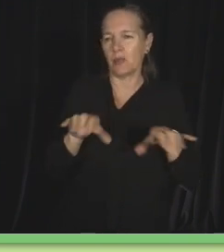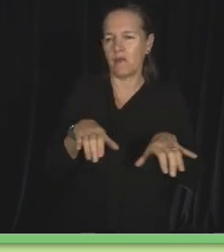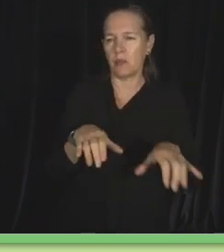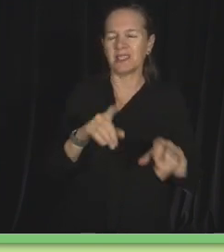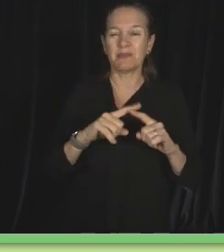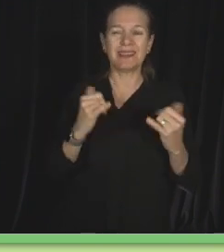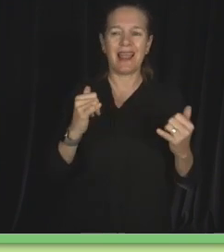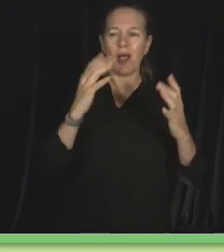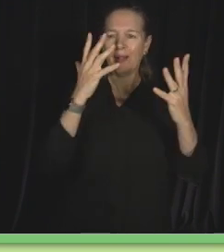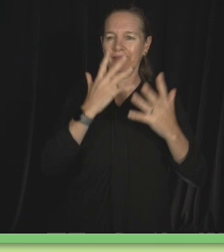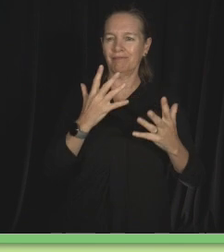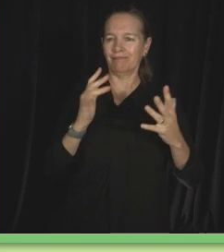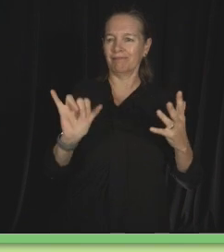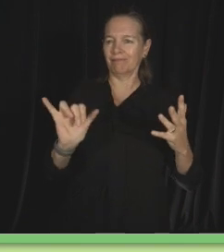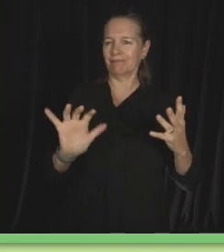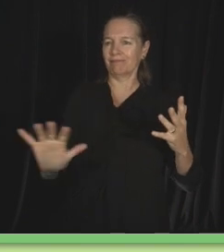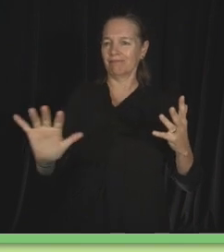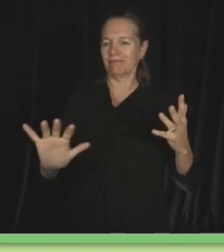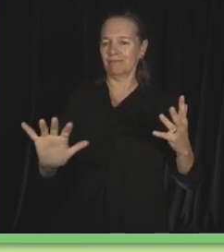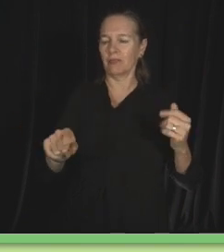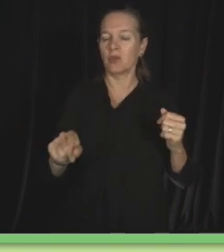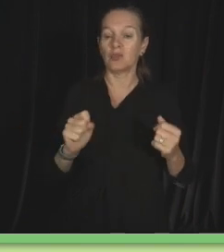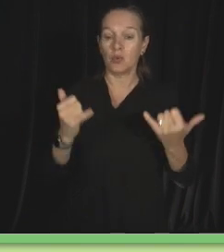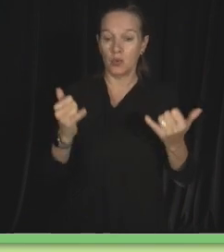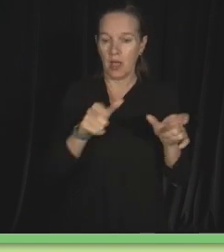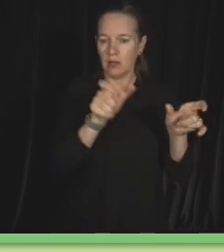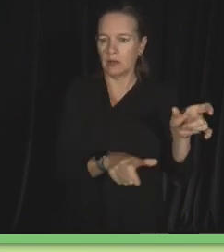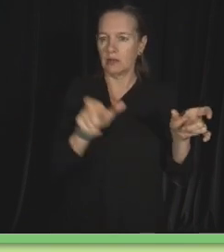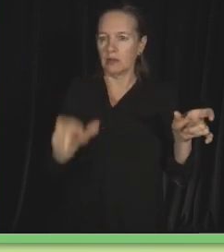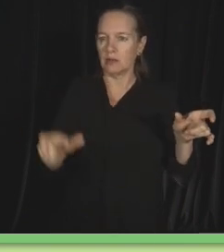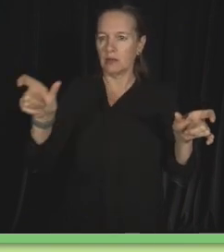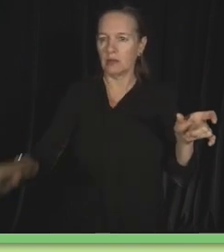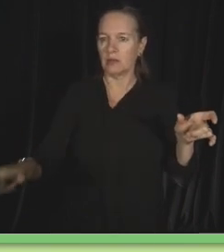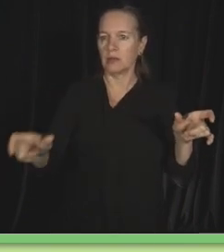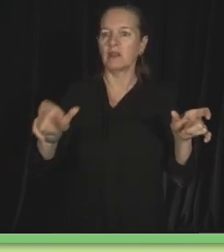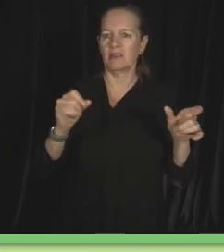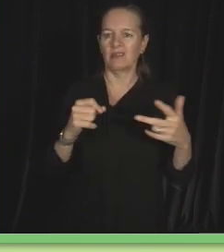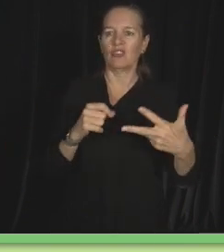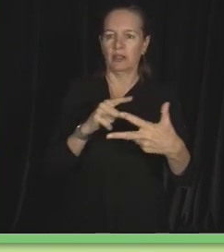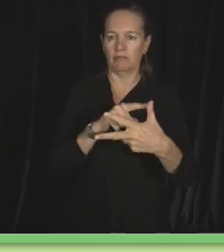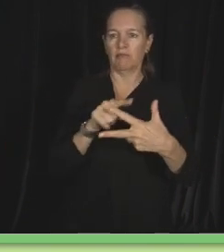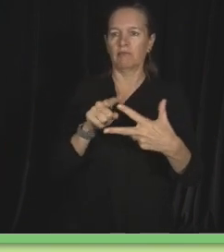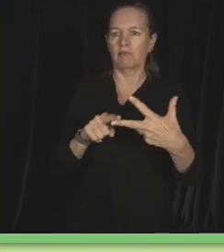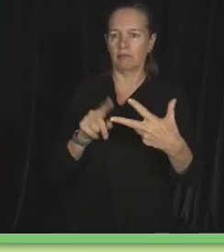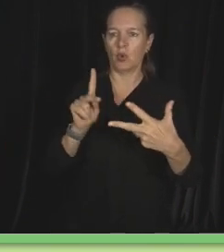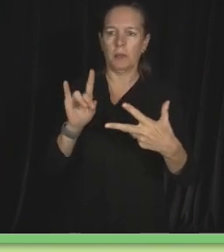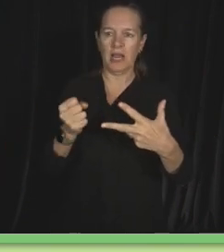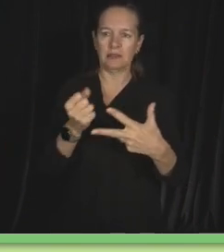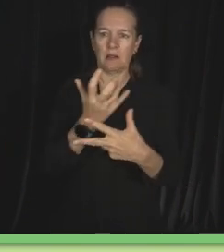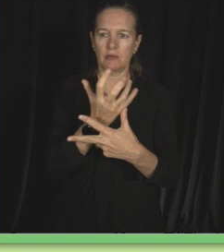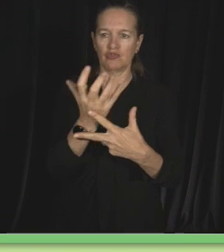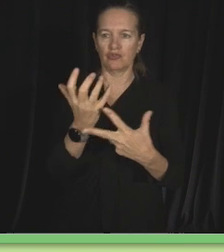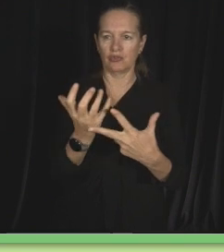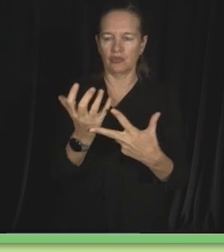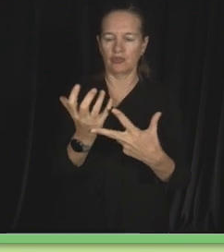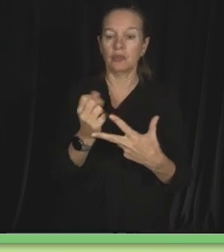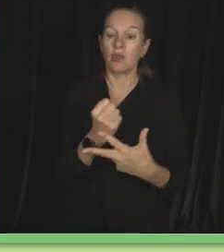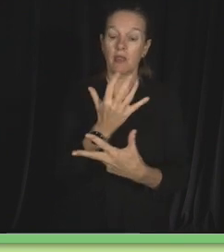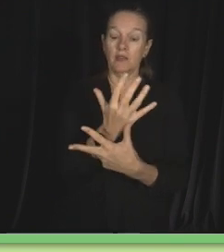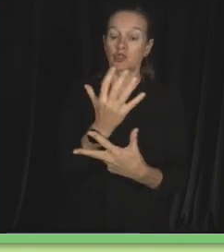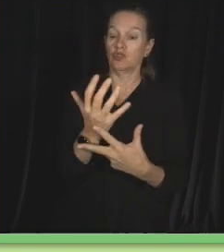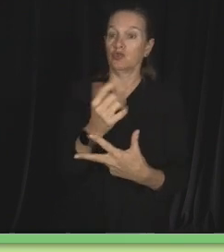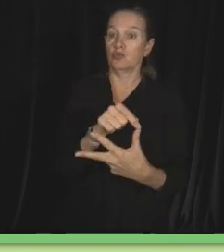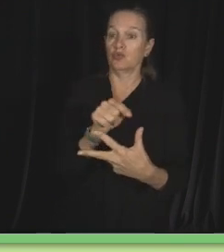action. So today, I have for you an architecture that has 3 Kubernetes clusters, and the first 2 we're going to be running